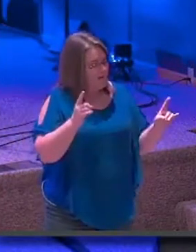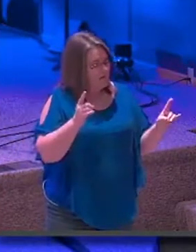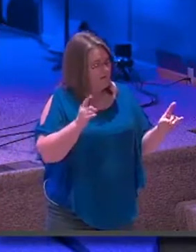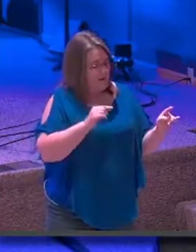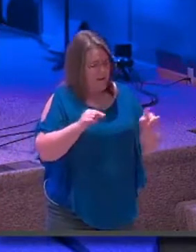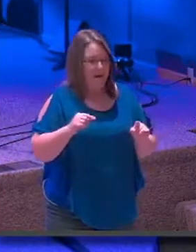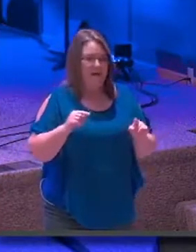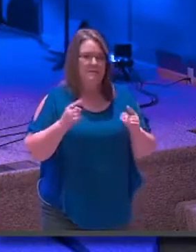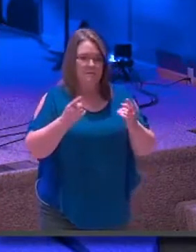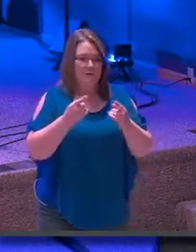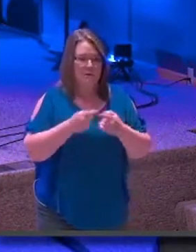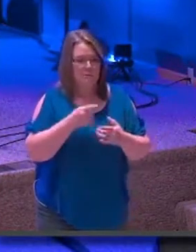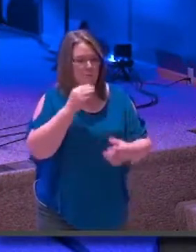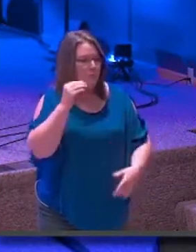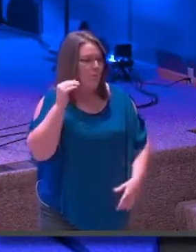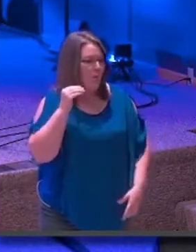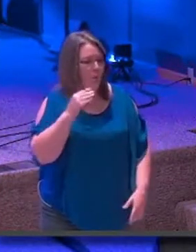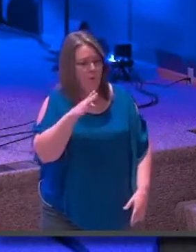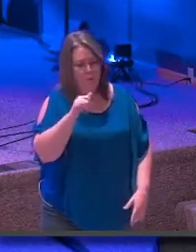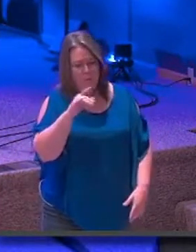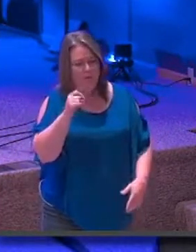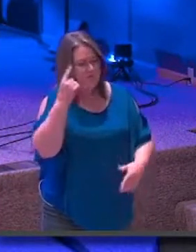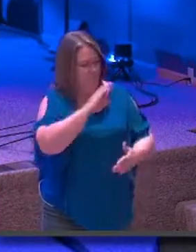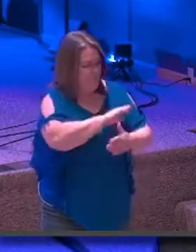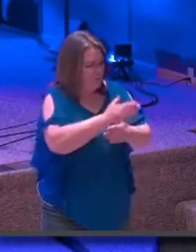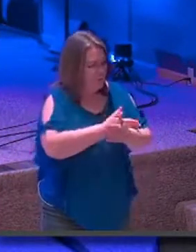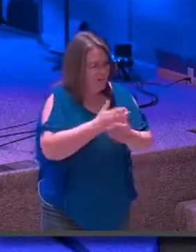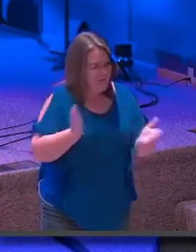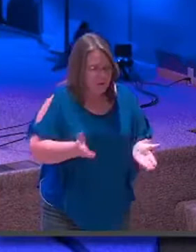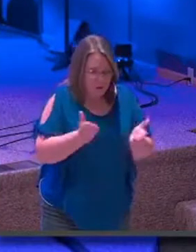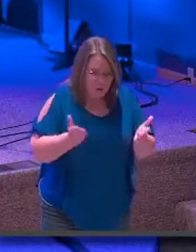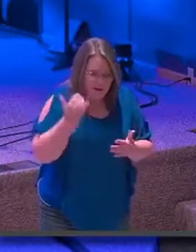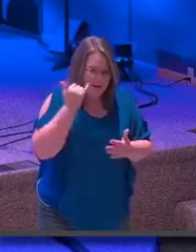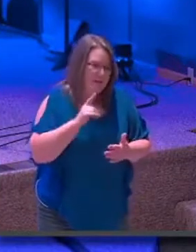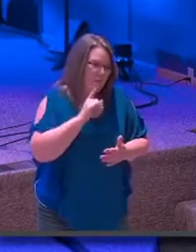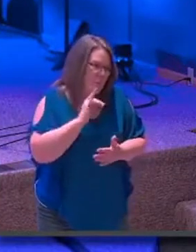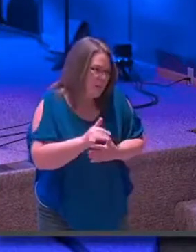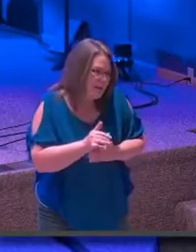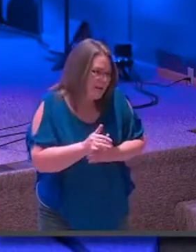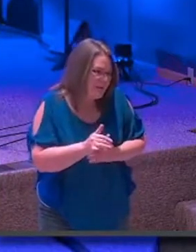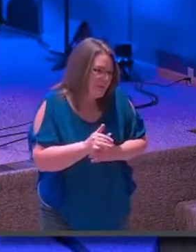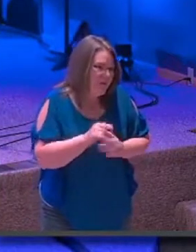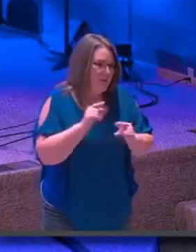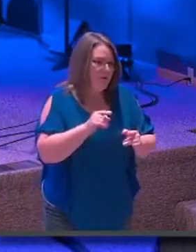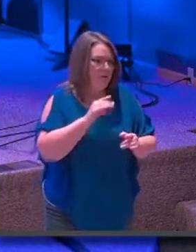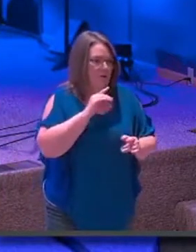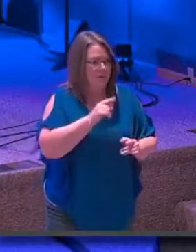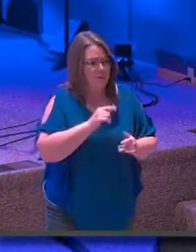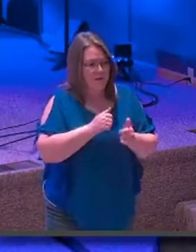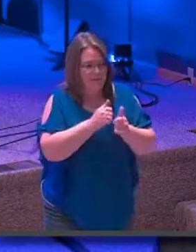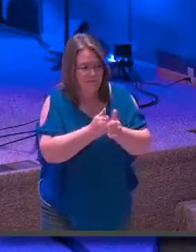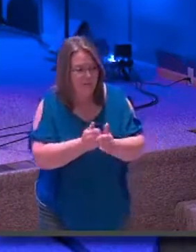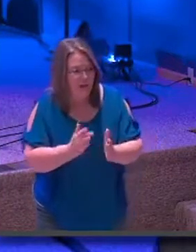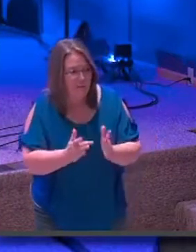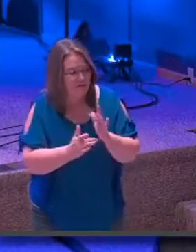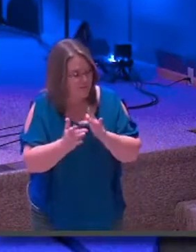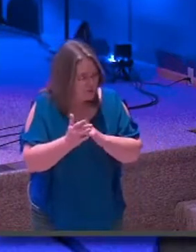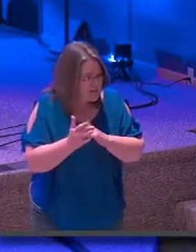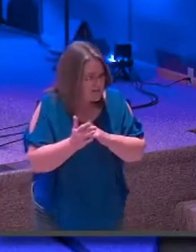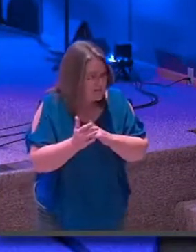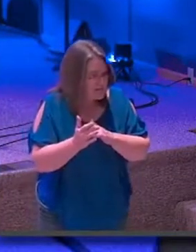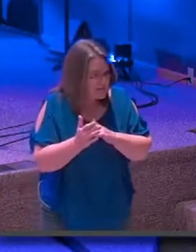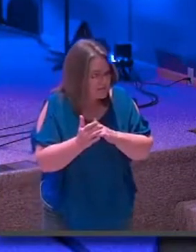home base to be strengthened and encouraged, but if we're really going to be followers of Jesus,